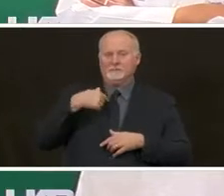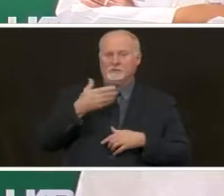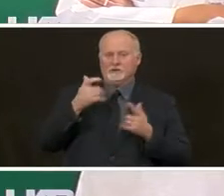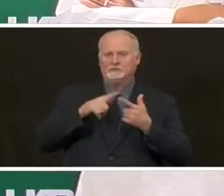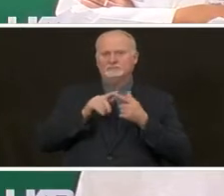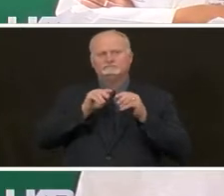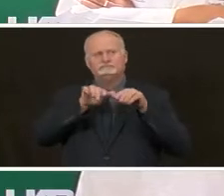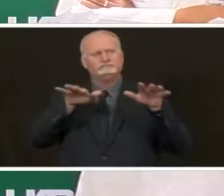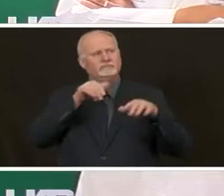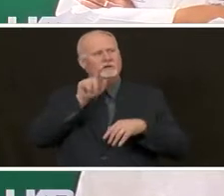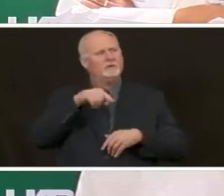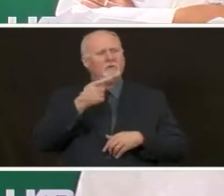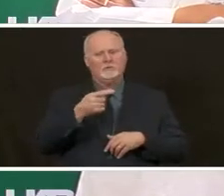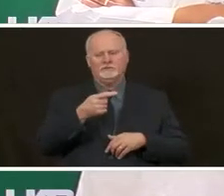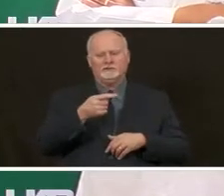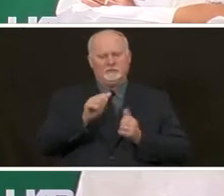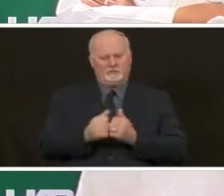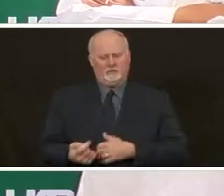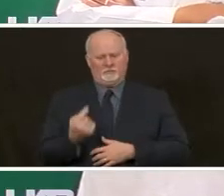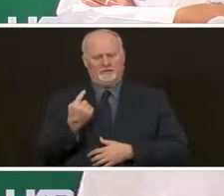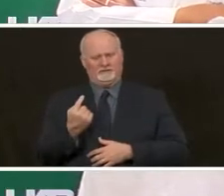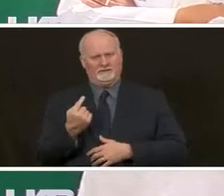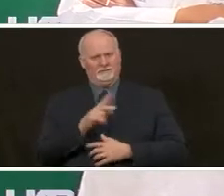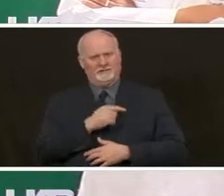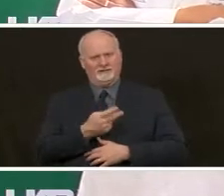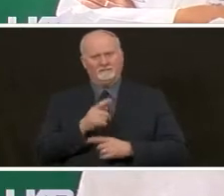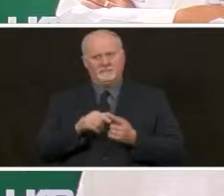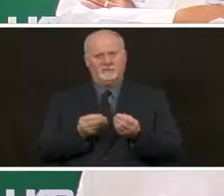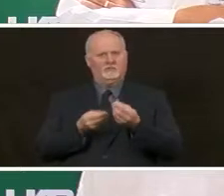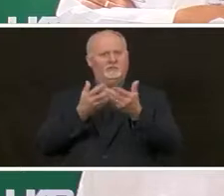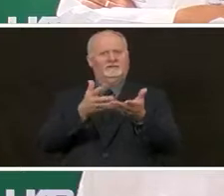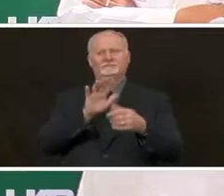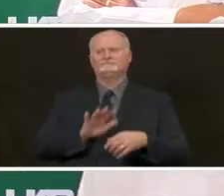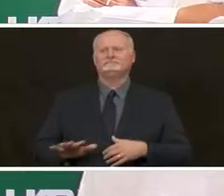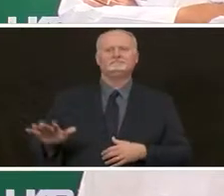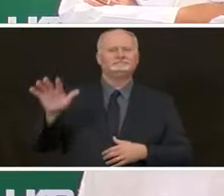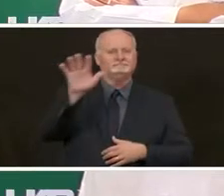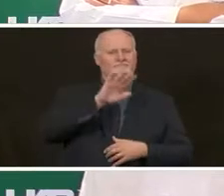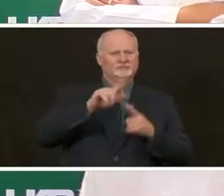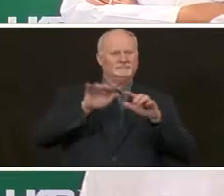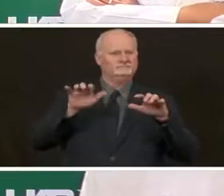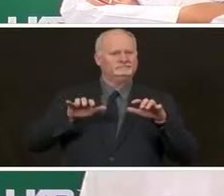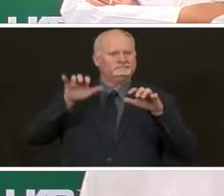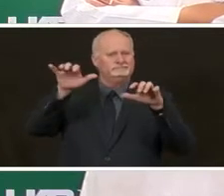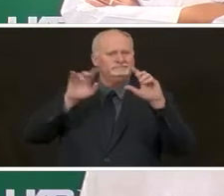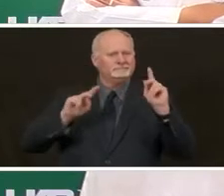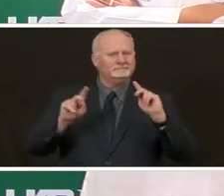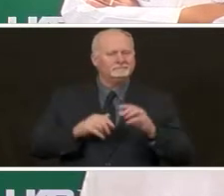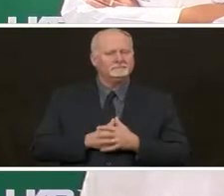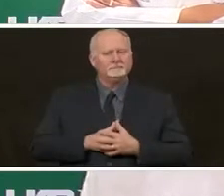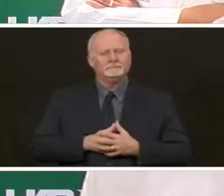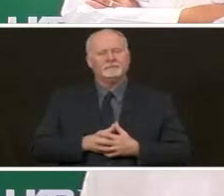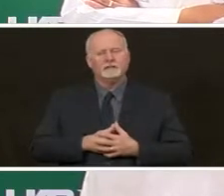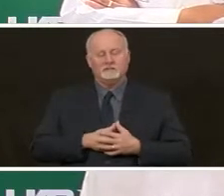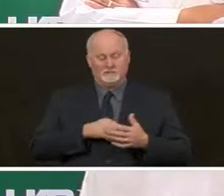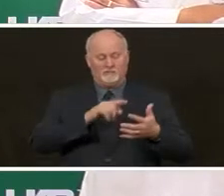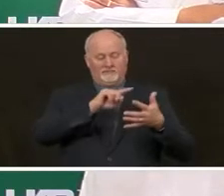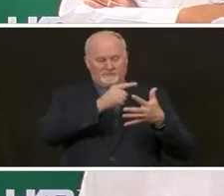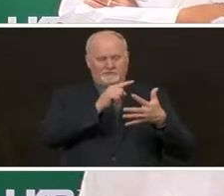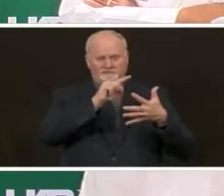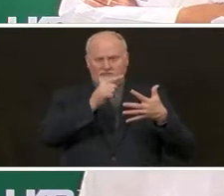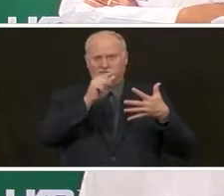this beyond an individual patient and be able to offer this to the masses. And I think each of these firsts that